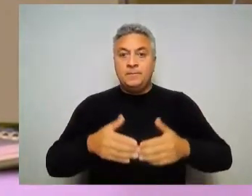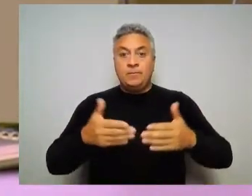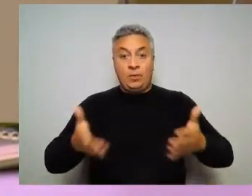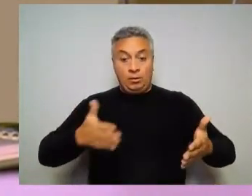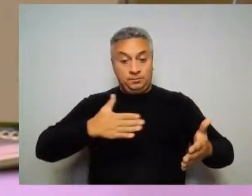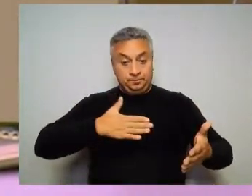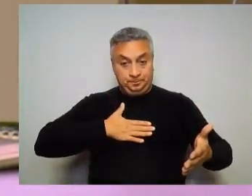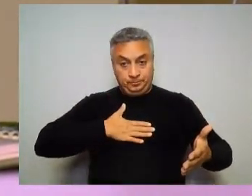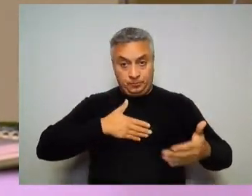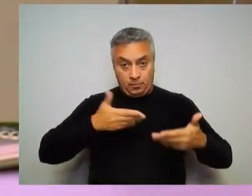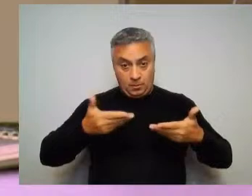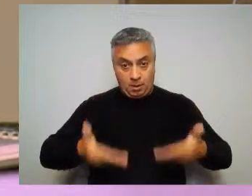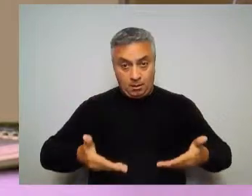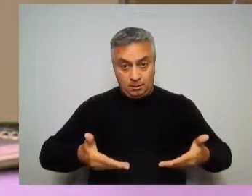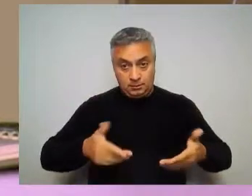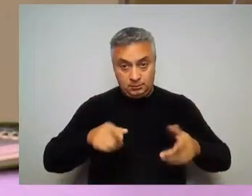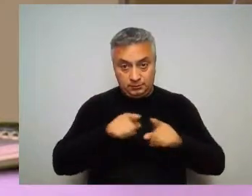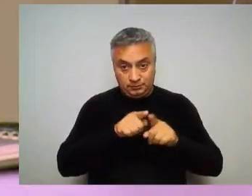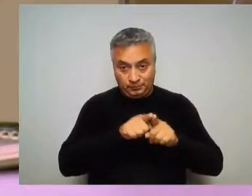We are